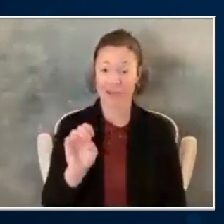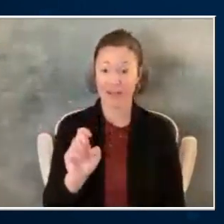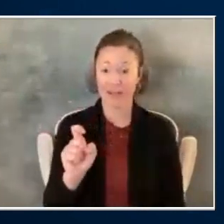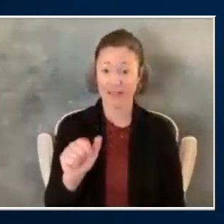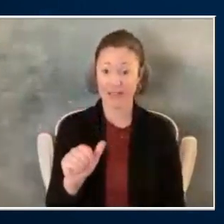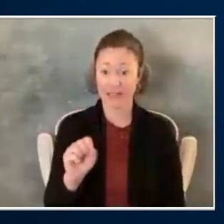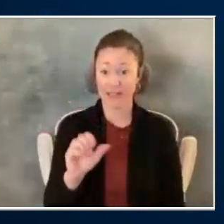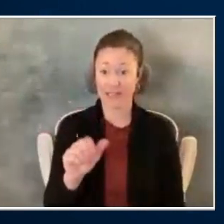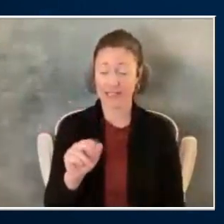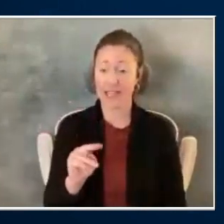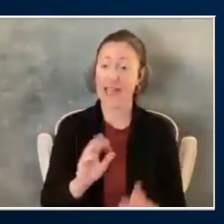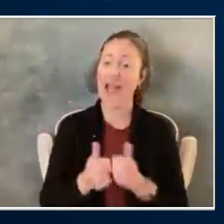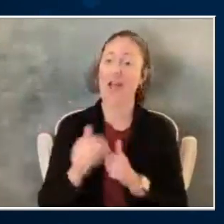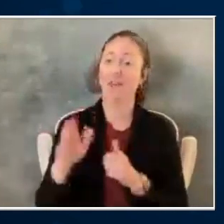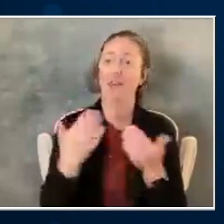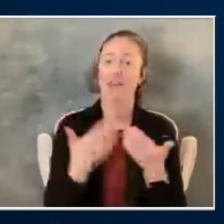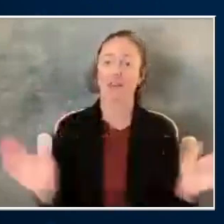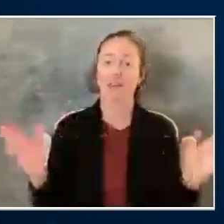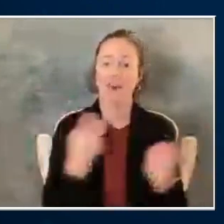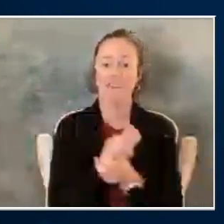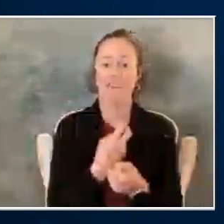How is your overall bone health?